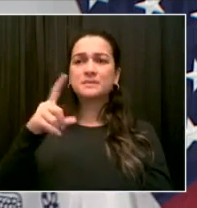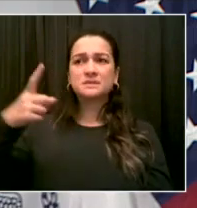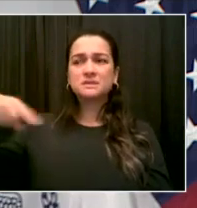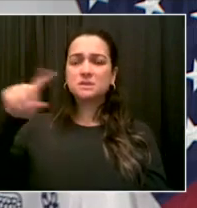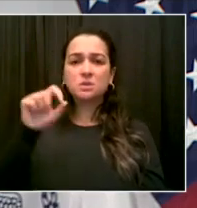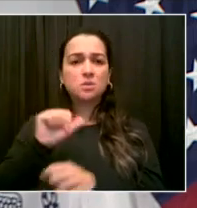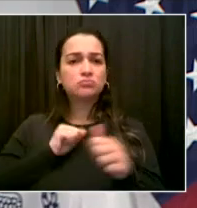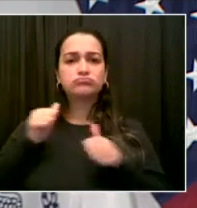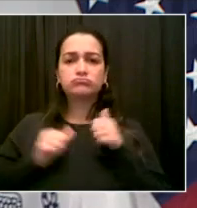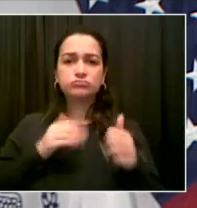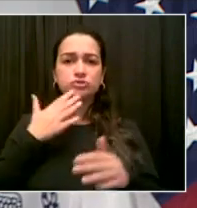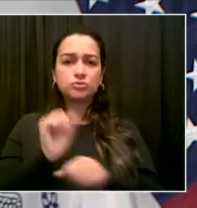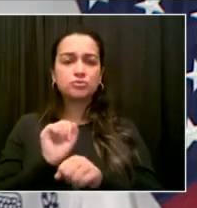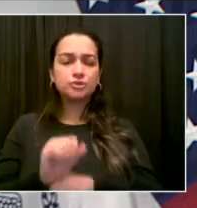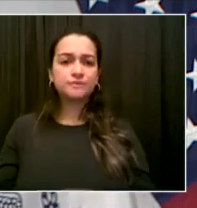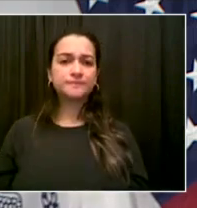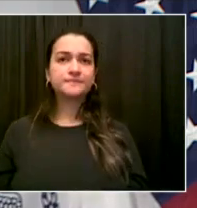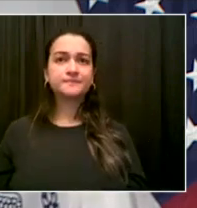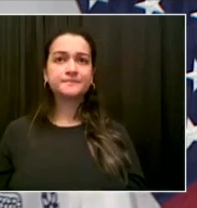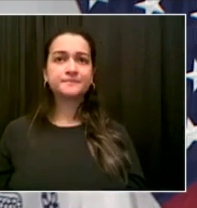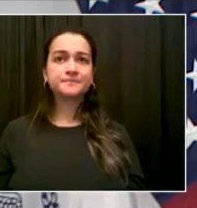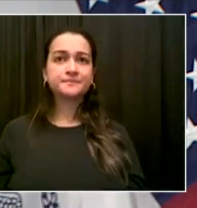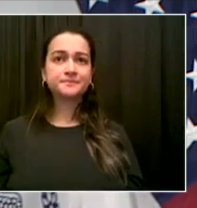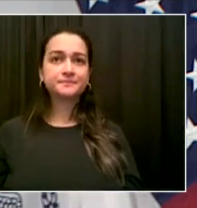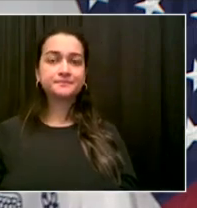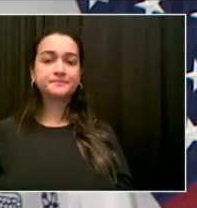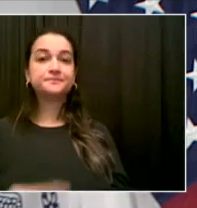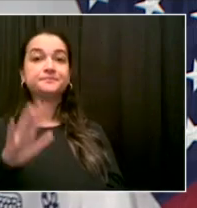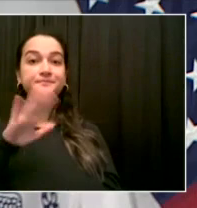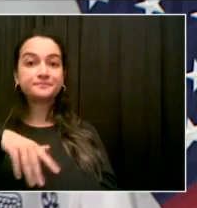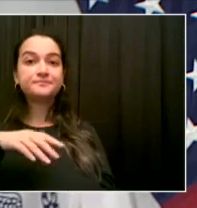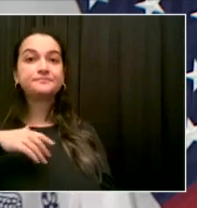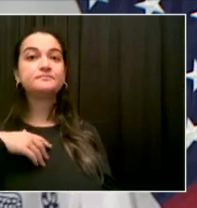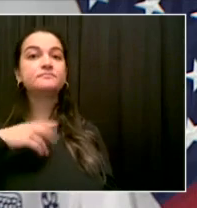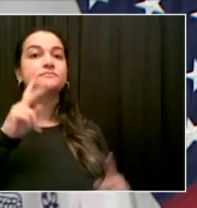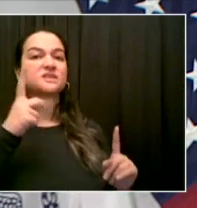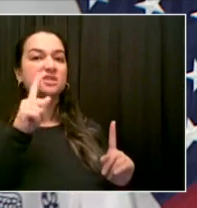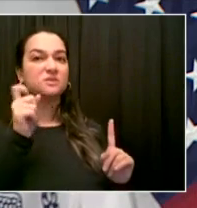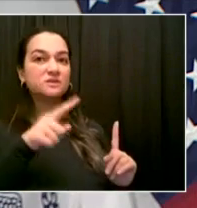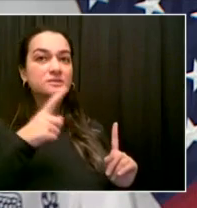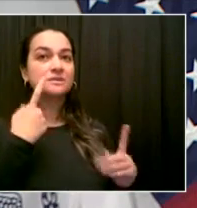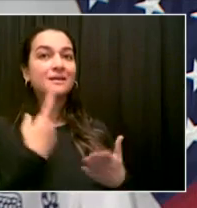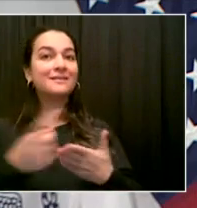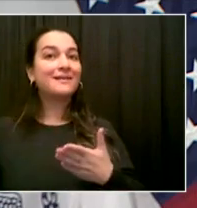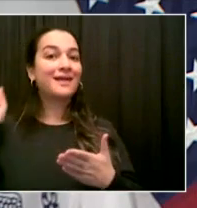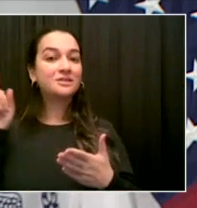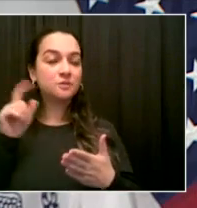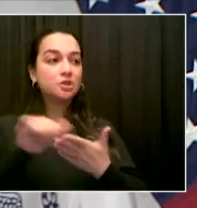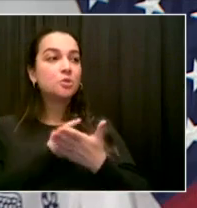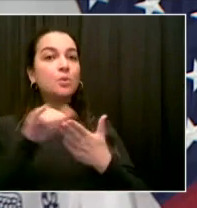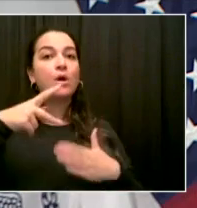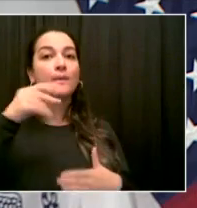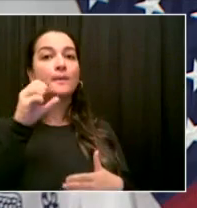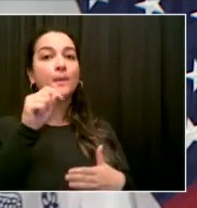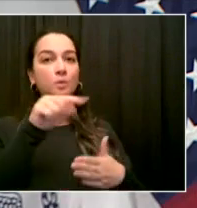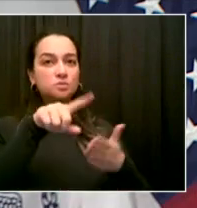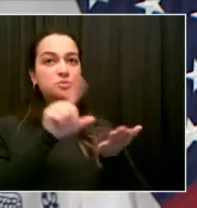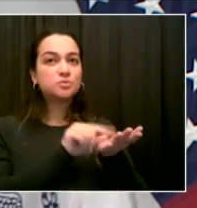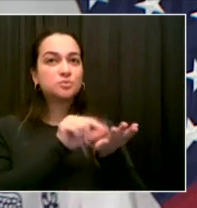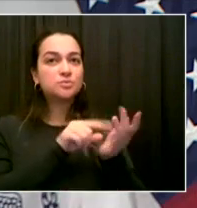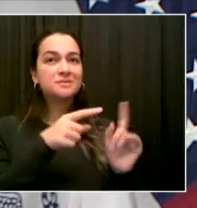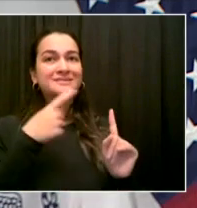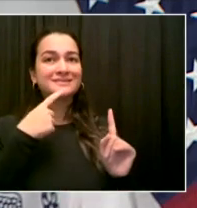And then also last week, the New York Post reported that the Department of Transportation is demanding that, I don't know if you say